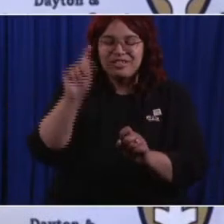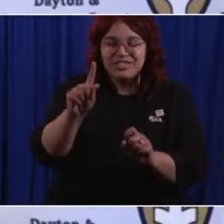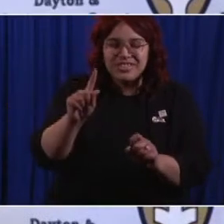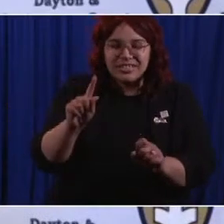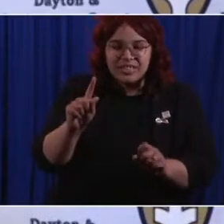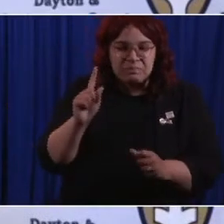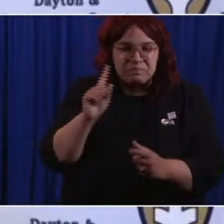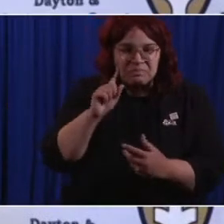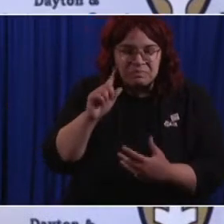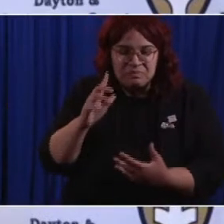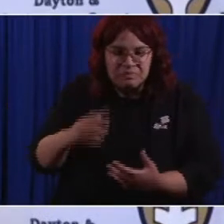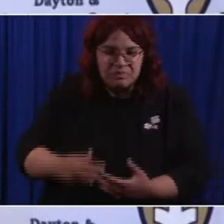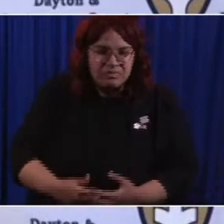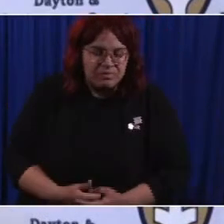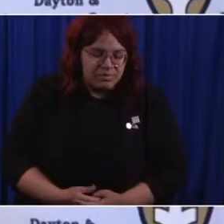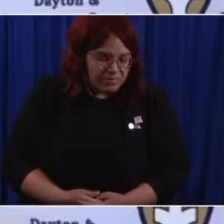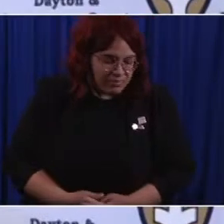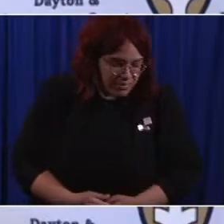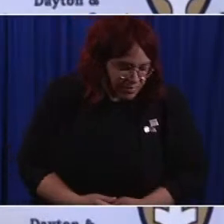Lieutenant Governor.